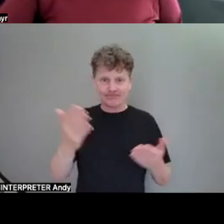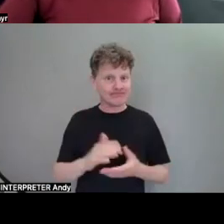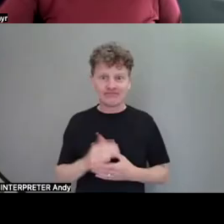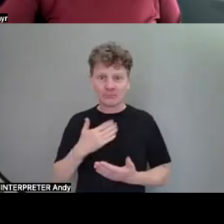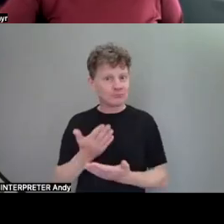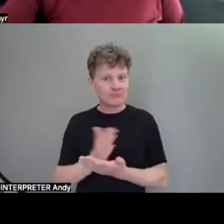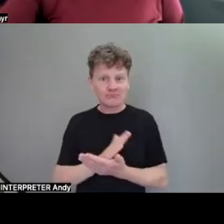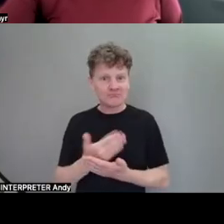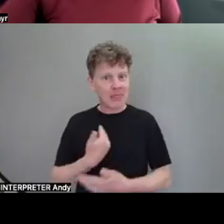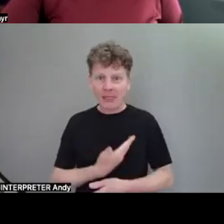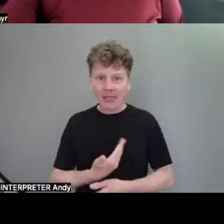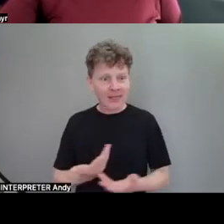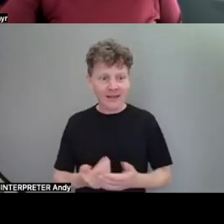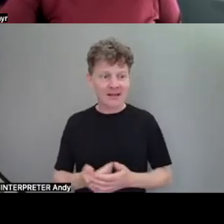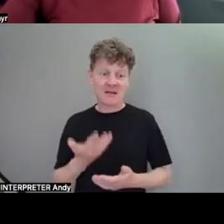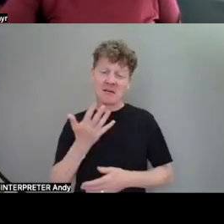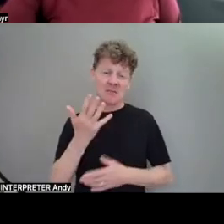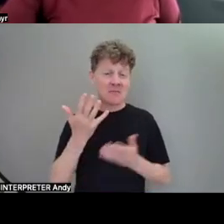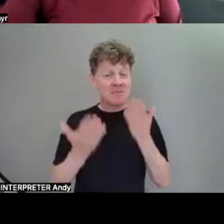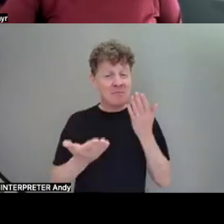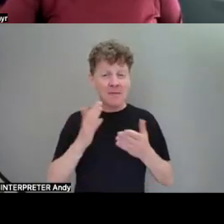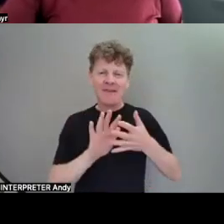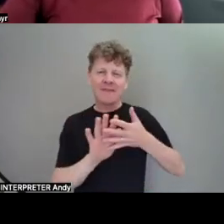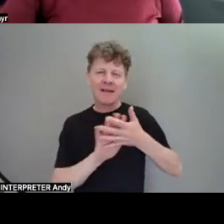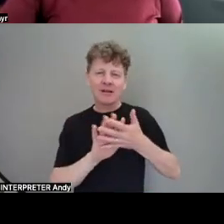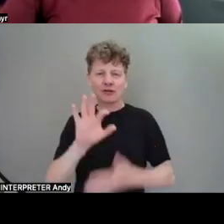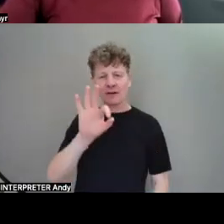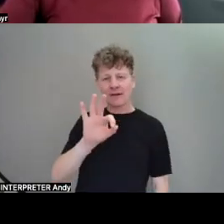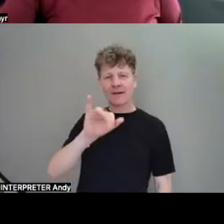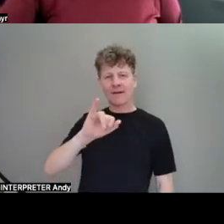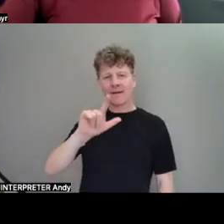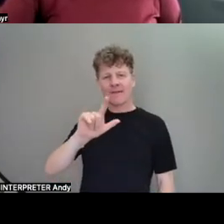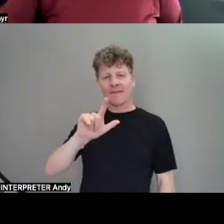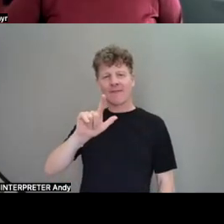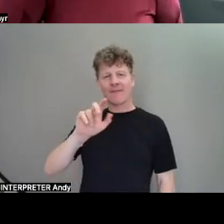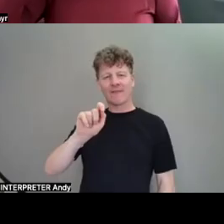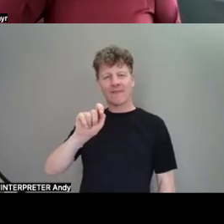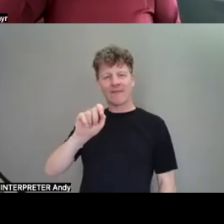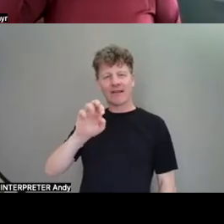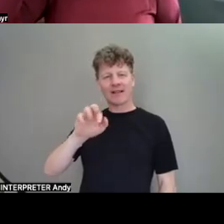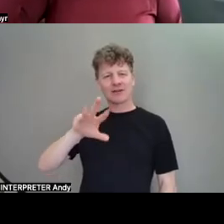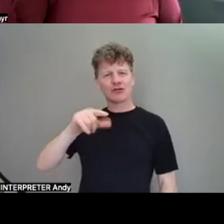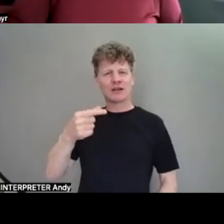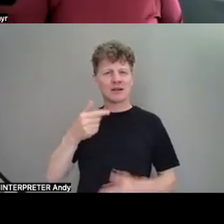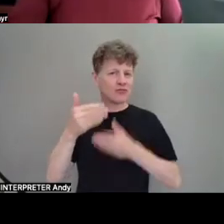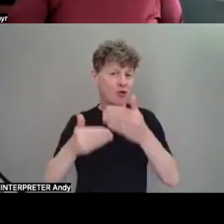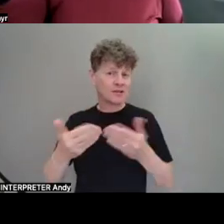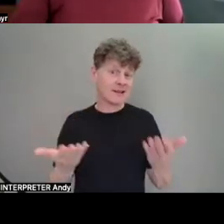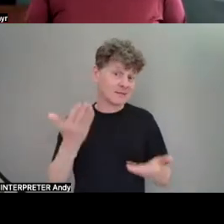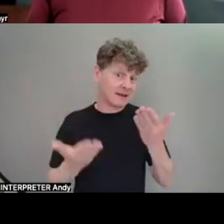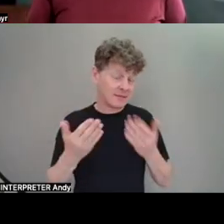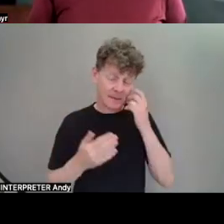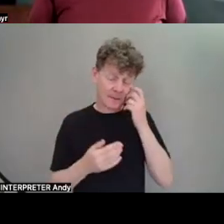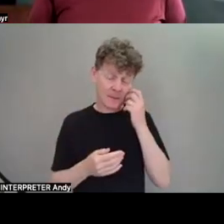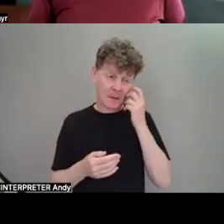that it's an effect of the filtering process, that maybe it kind of restricting